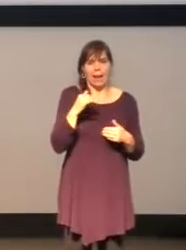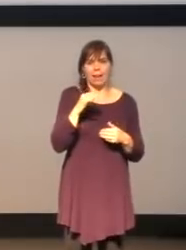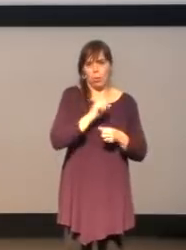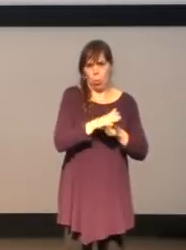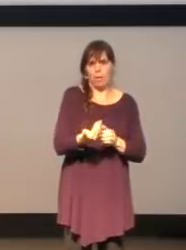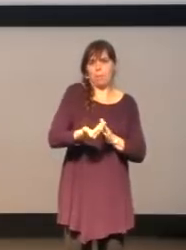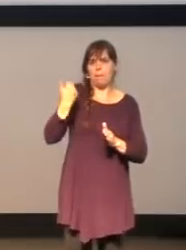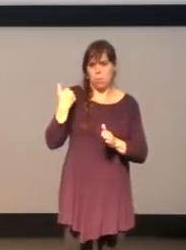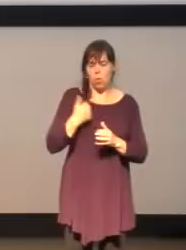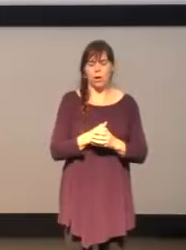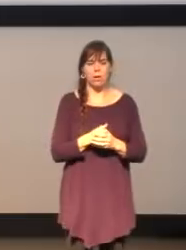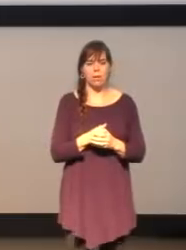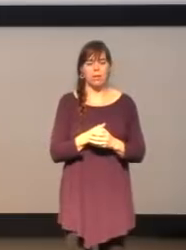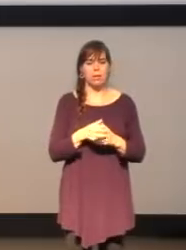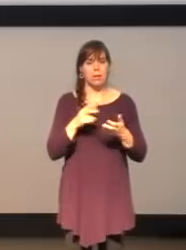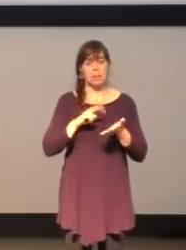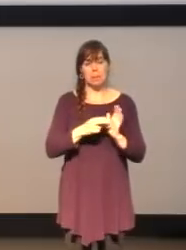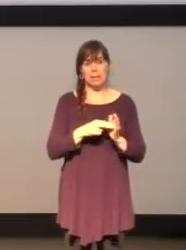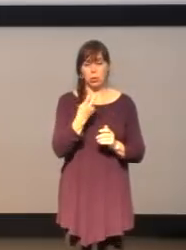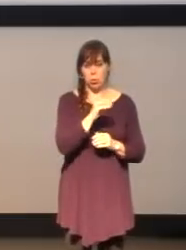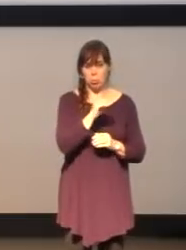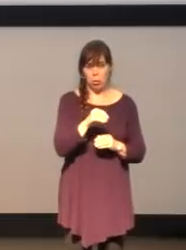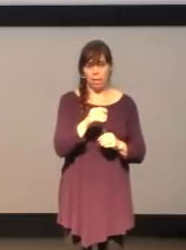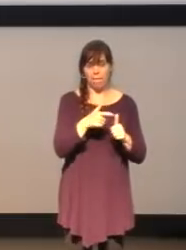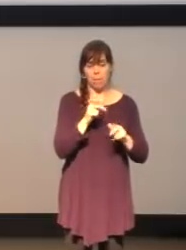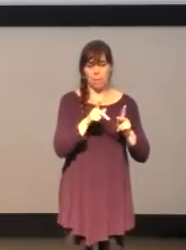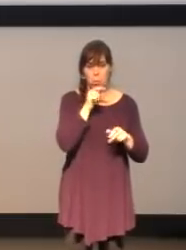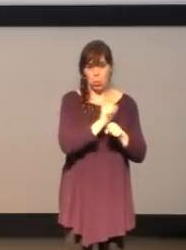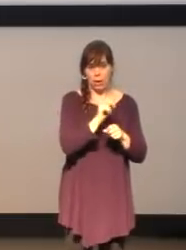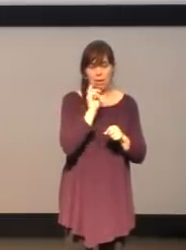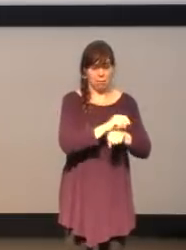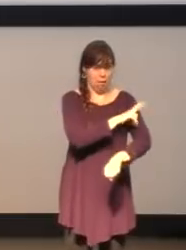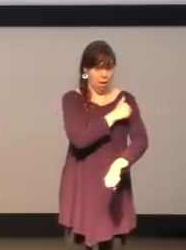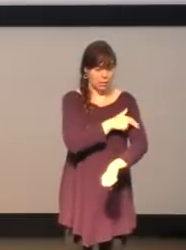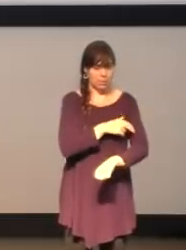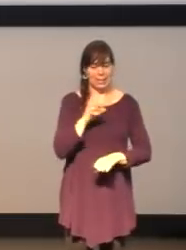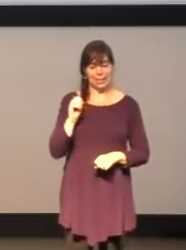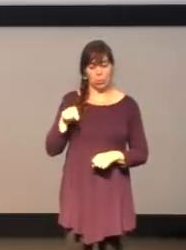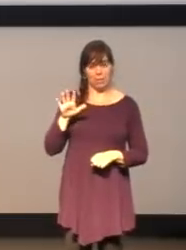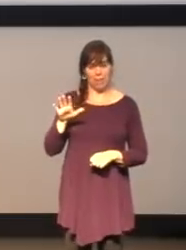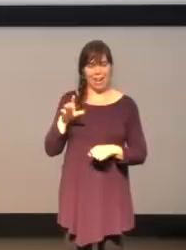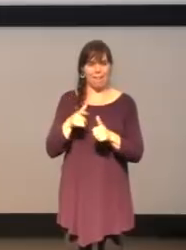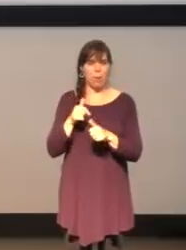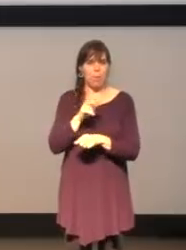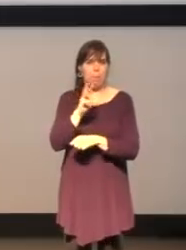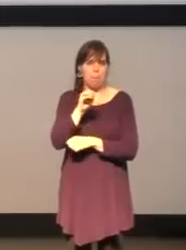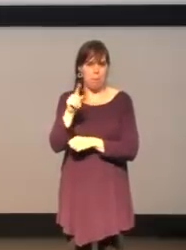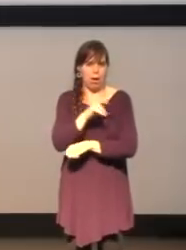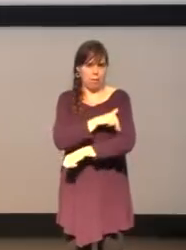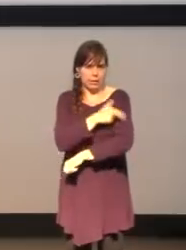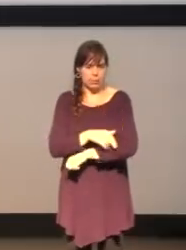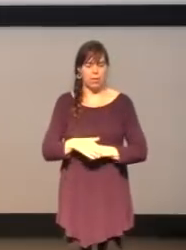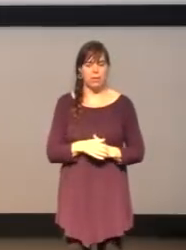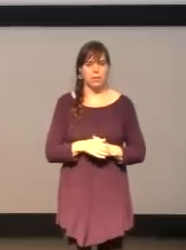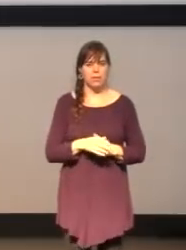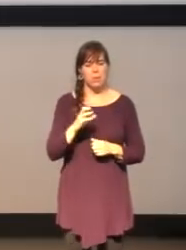down to 2% in University Hospital and 0.5% in Mott. So